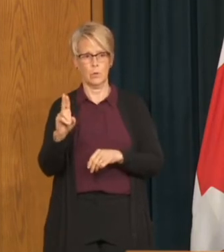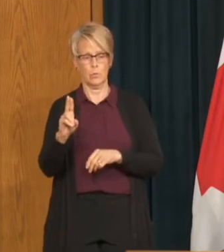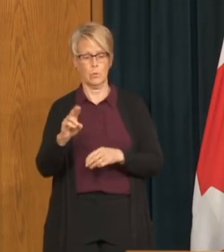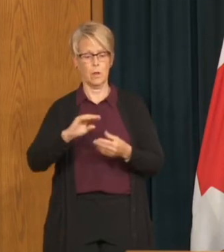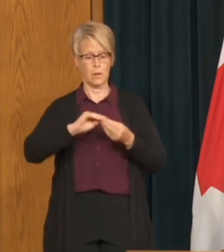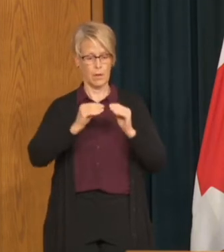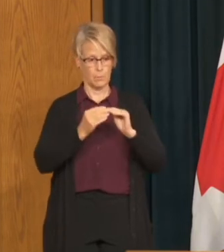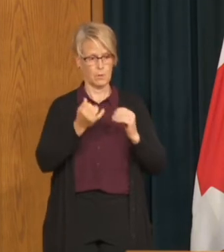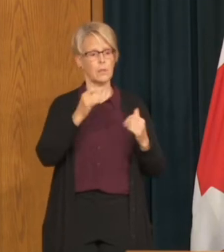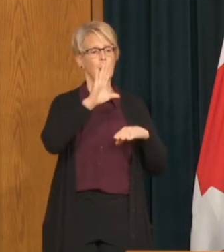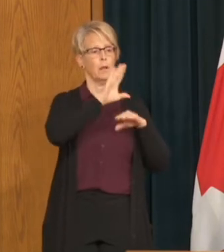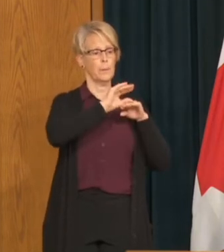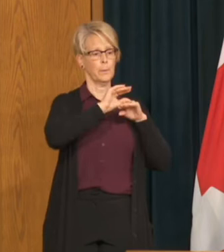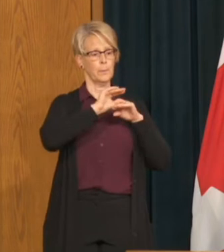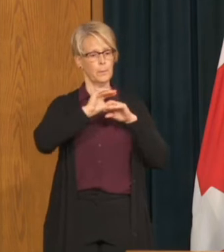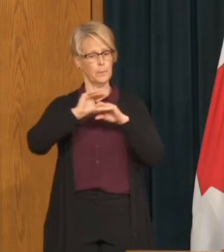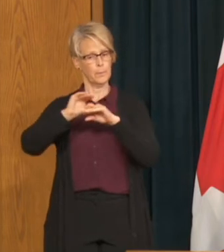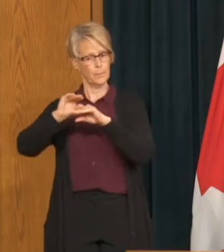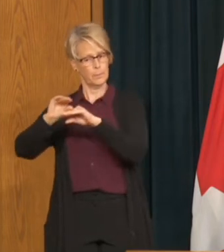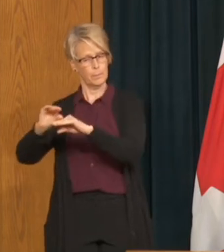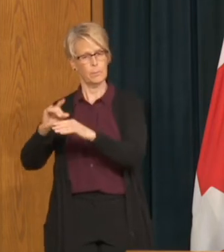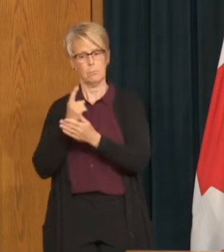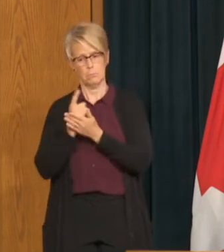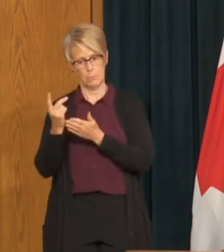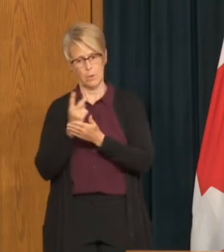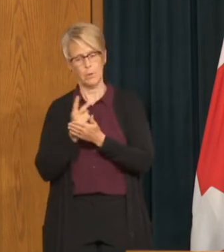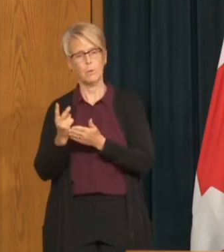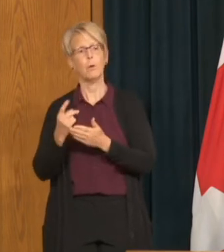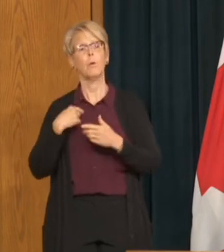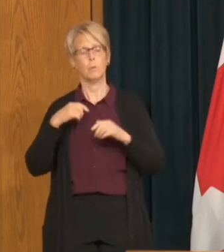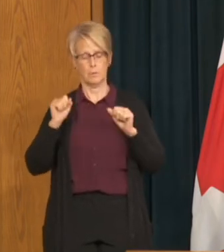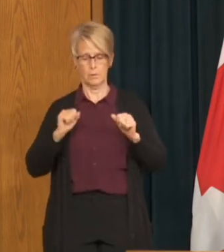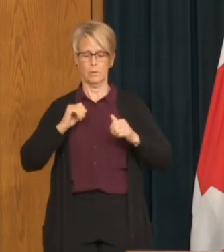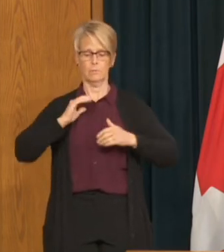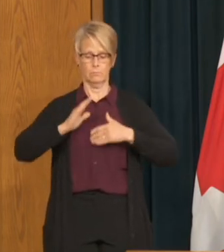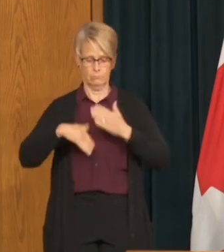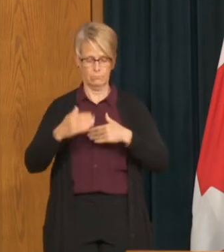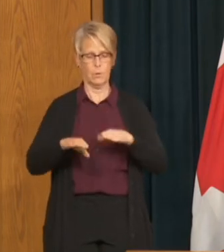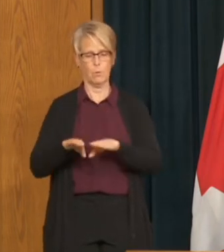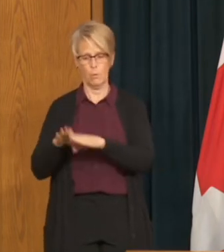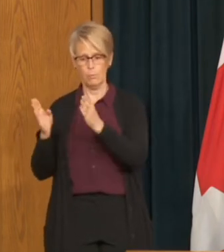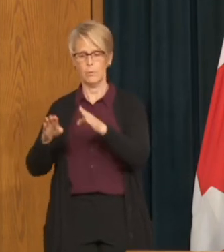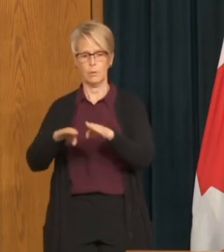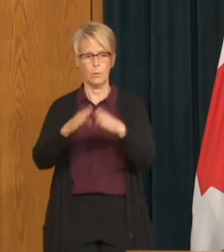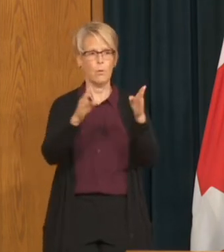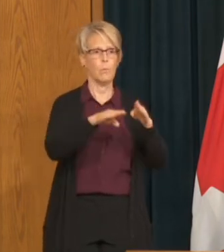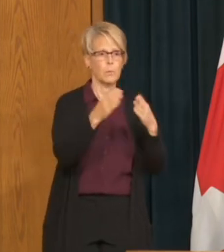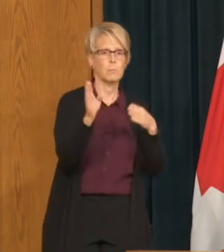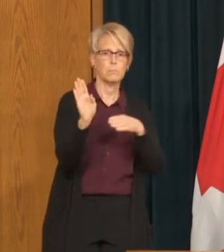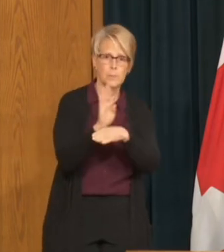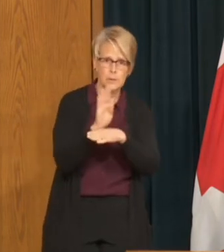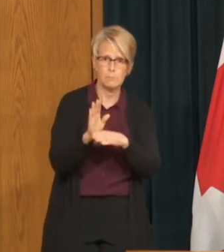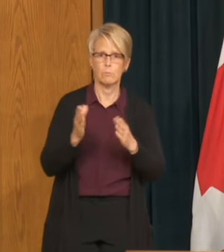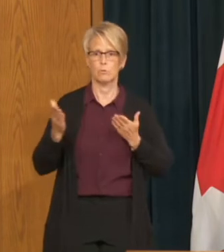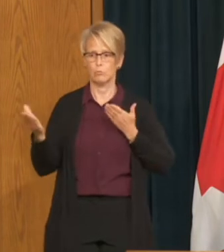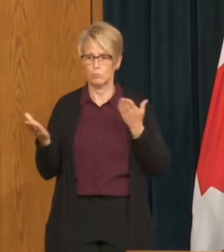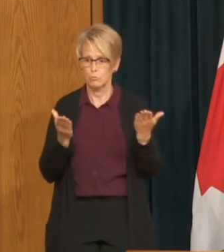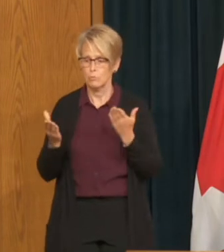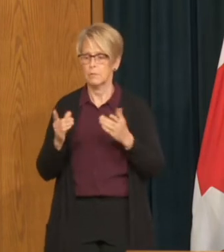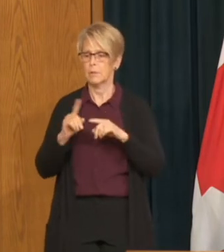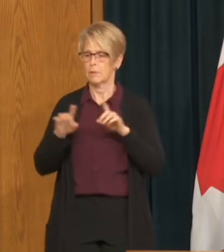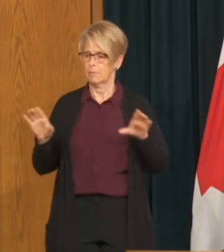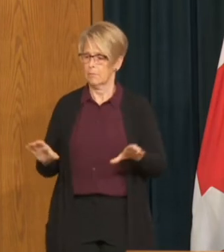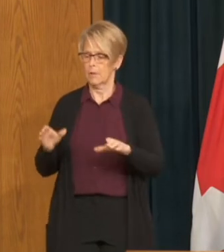numbers remaining low for the past few weeks, we've been able to move forward with reopening businesses, services, and activities throughout the